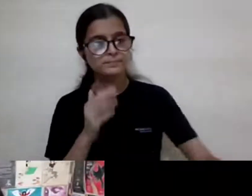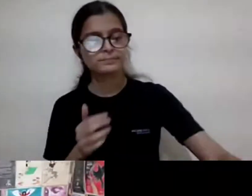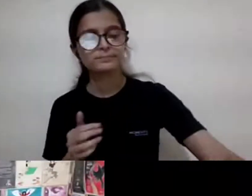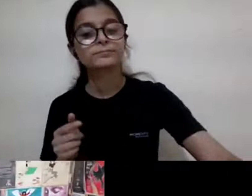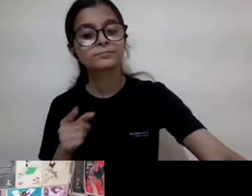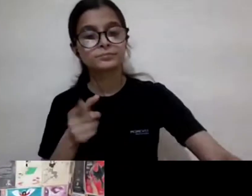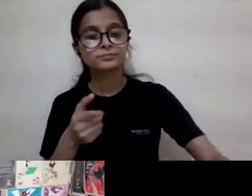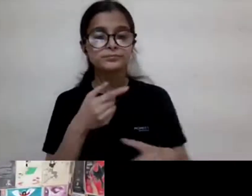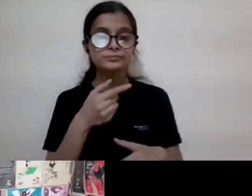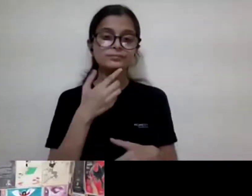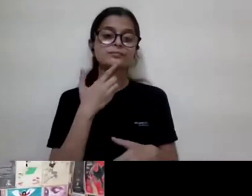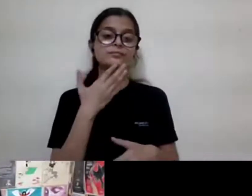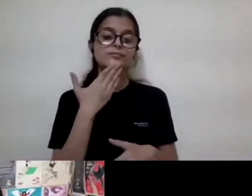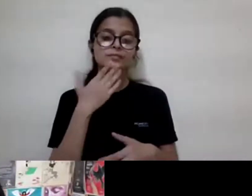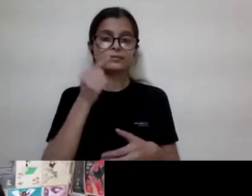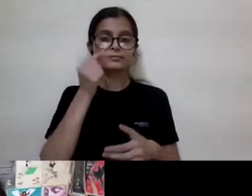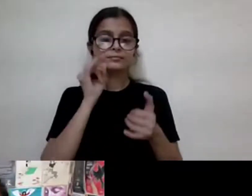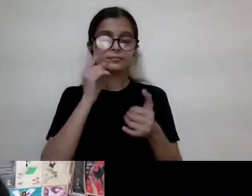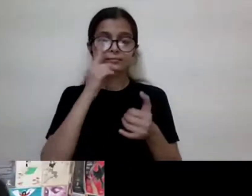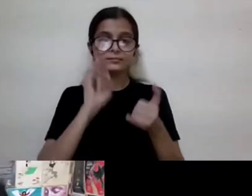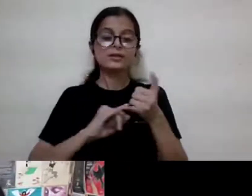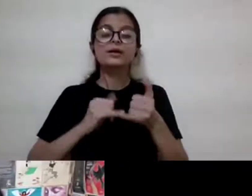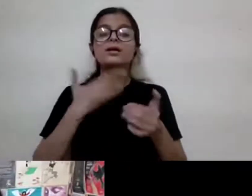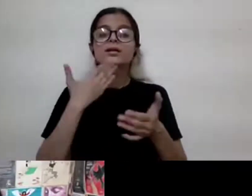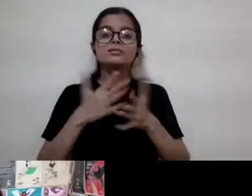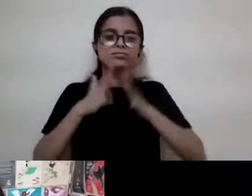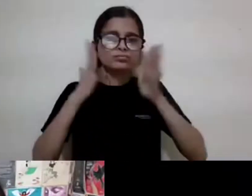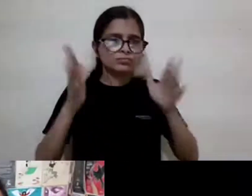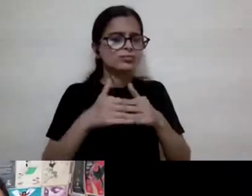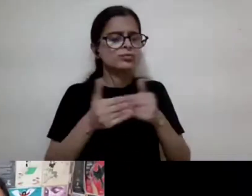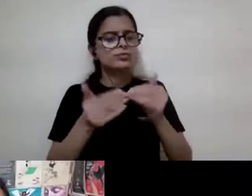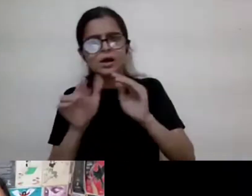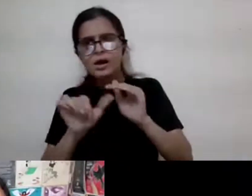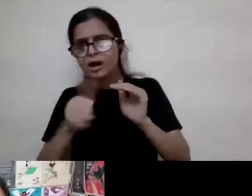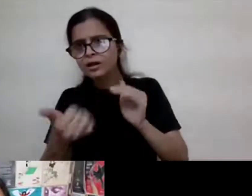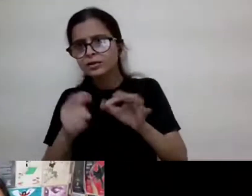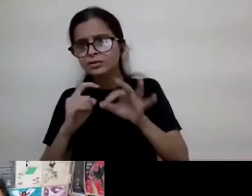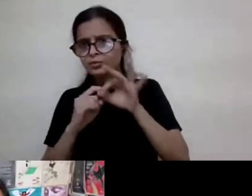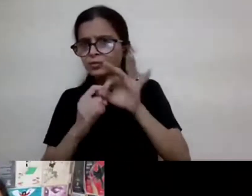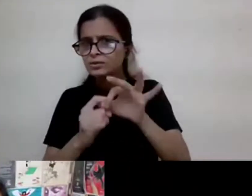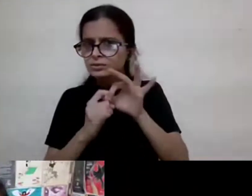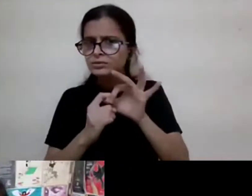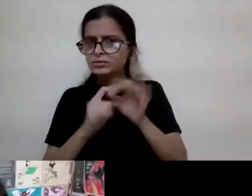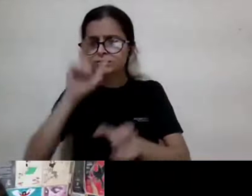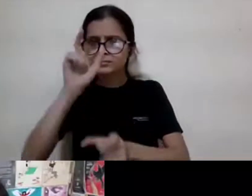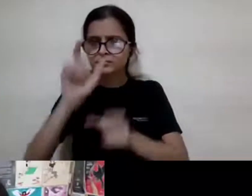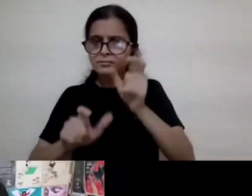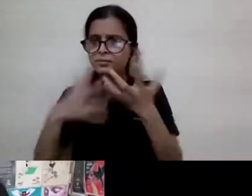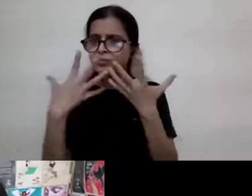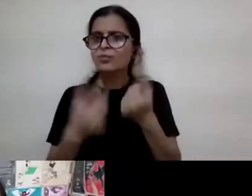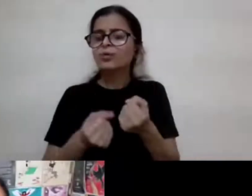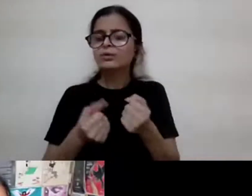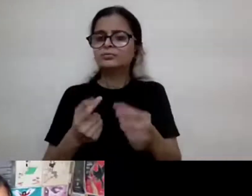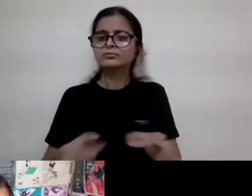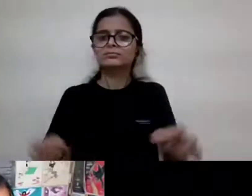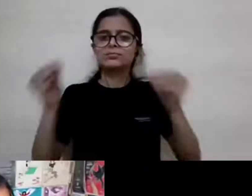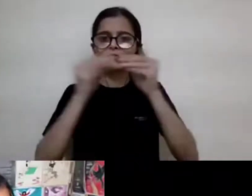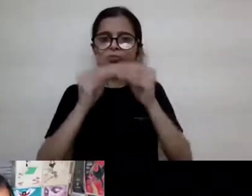Right. Thank you, Professor Gregor. Are there other questions that people may like to ask?